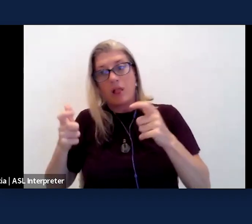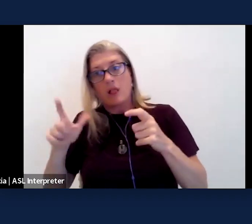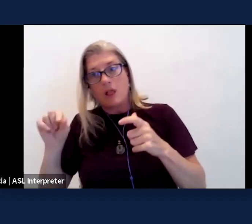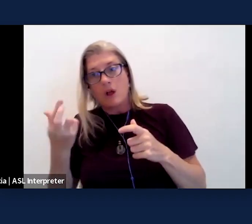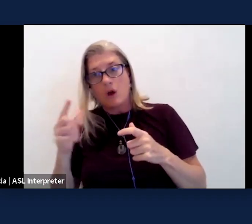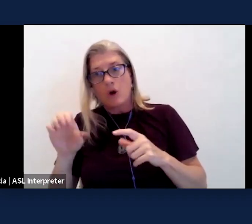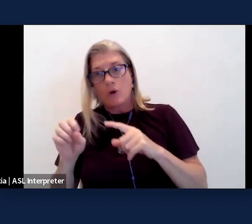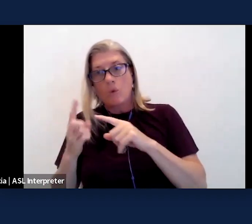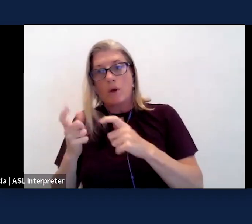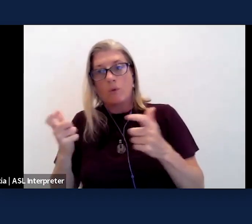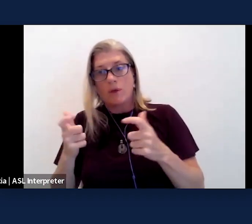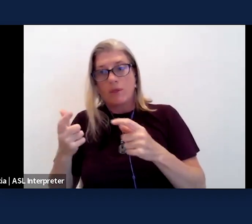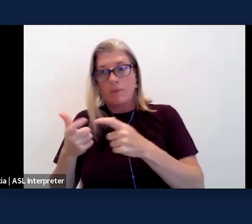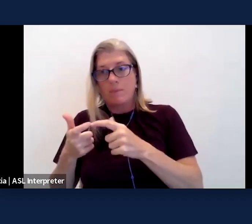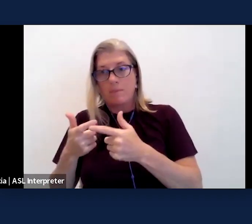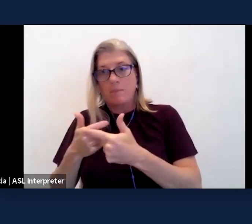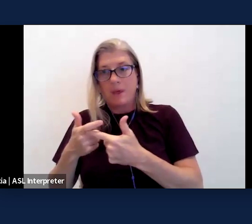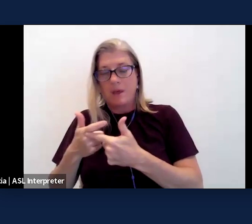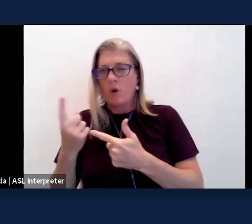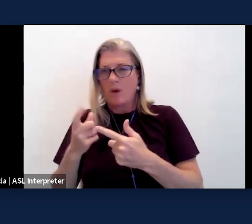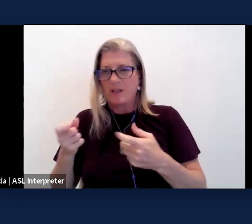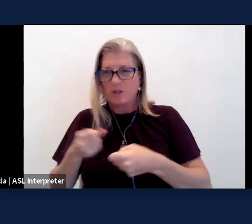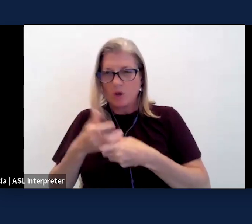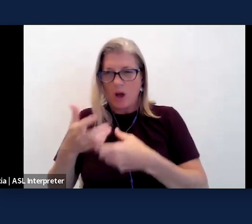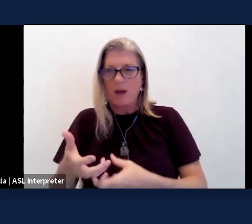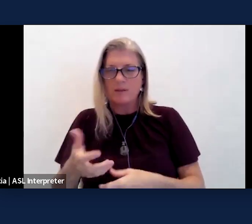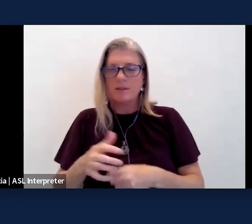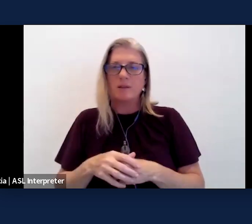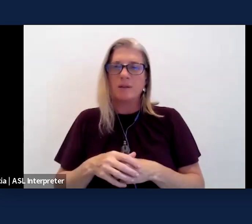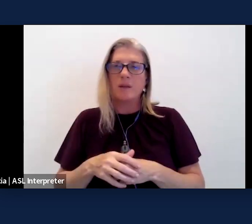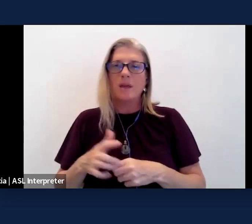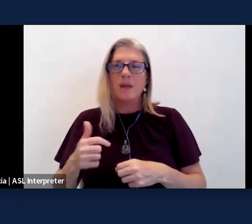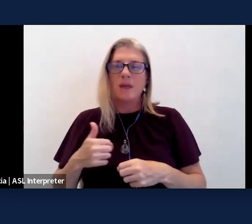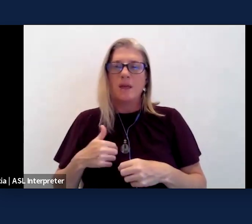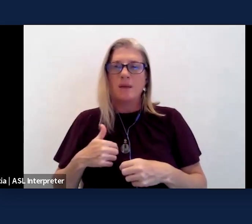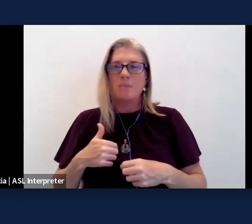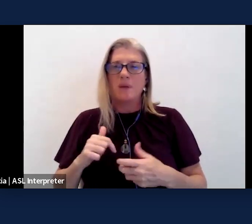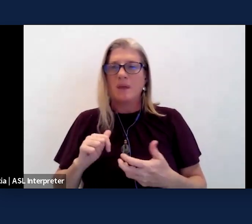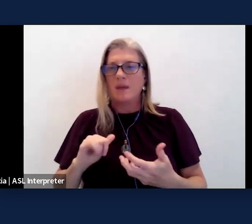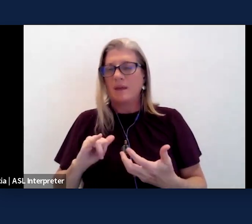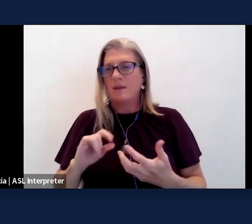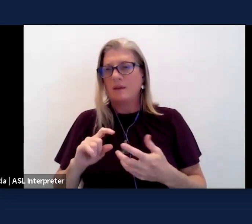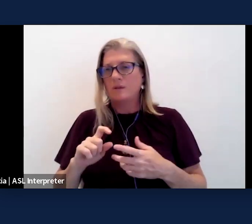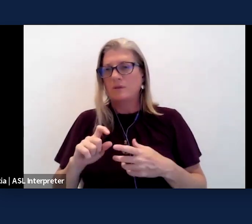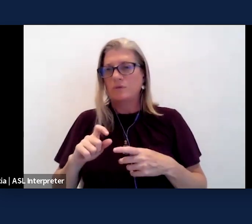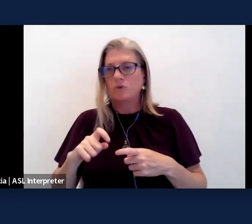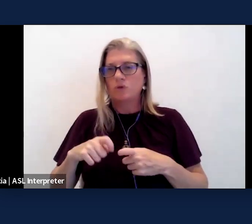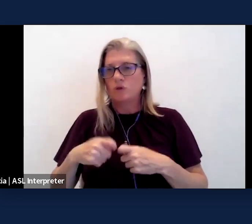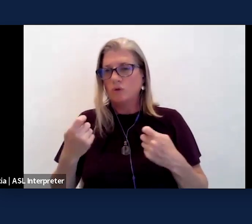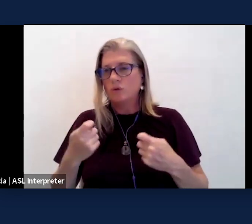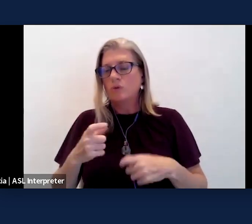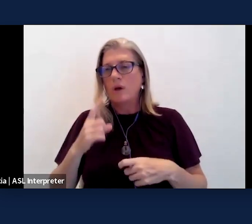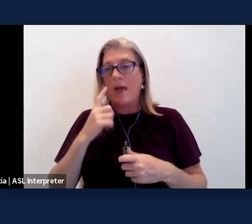the larger finger is always causing me autonomic dysreflexia every time he does or she does